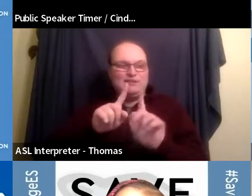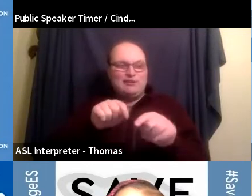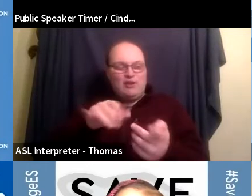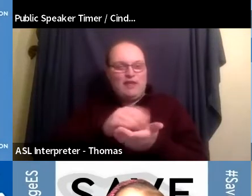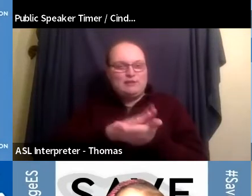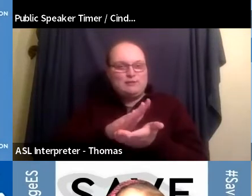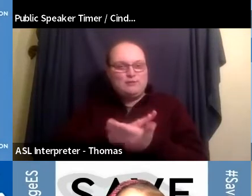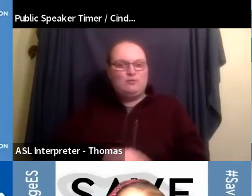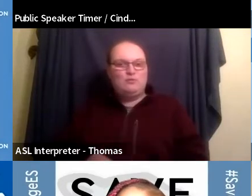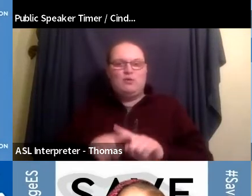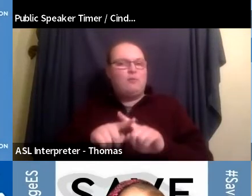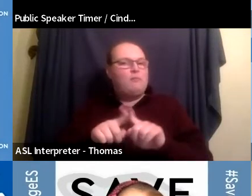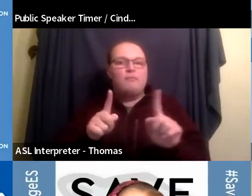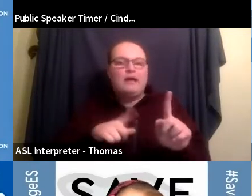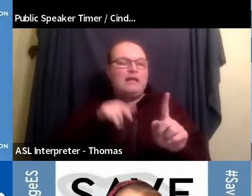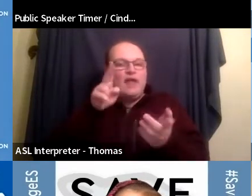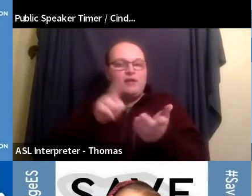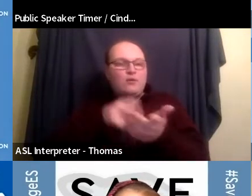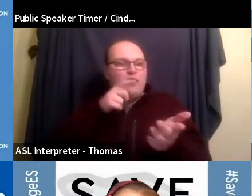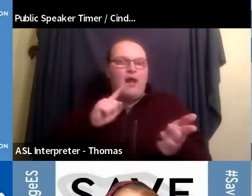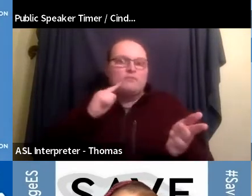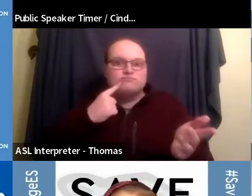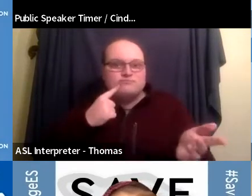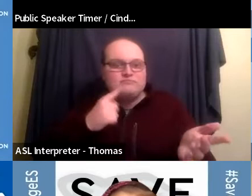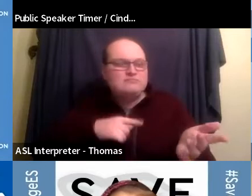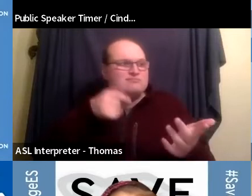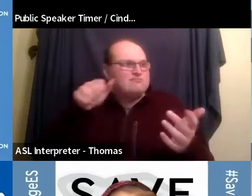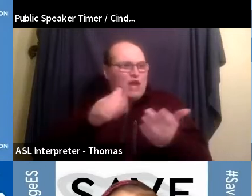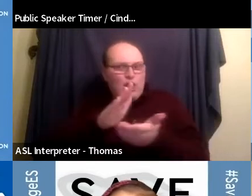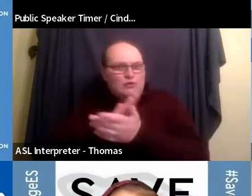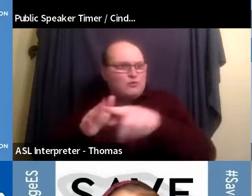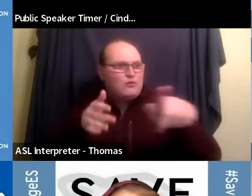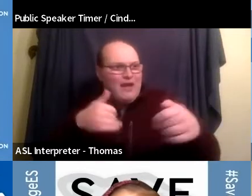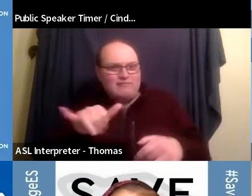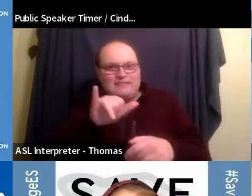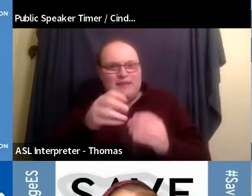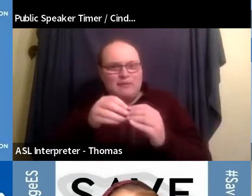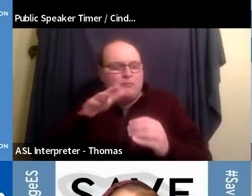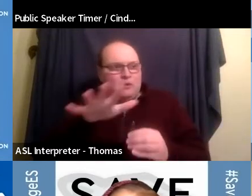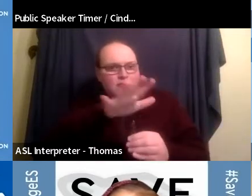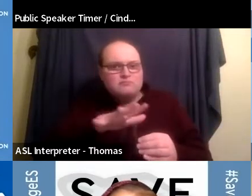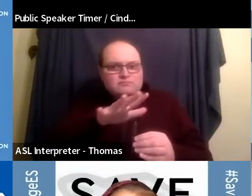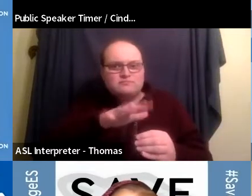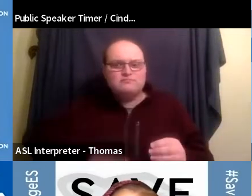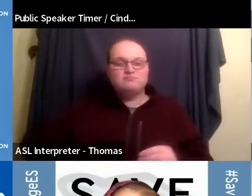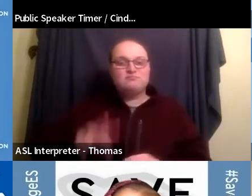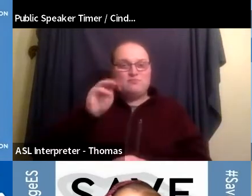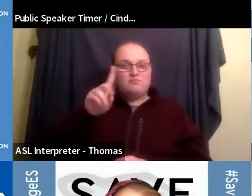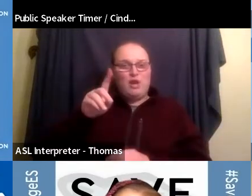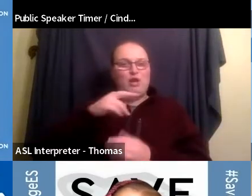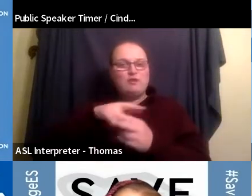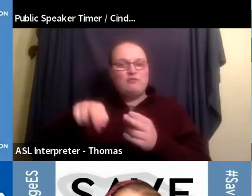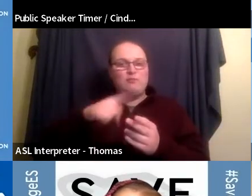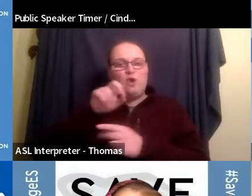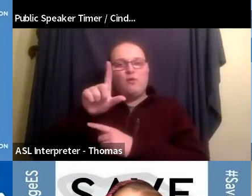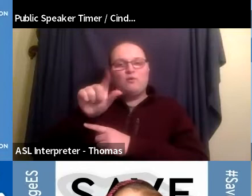rate, however, is not significantly different than other schools in our area. Based on Maryland's report card, 2021 enrollment for three